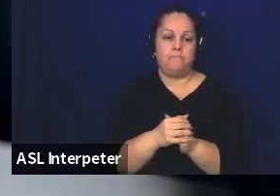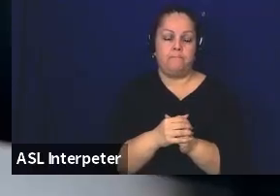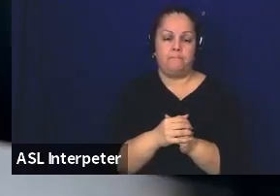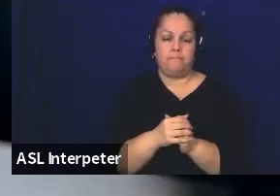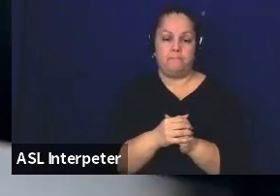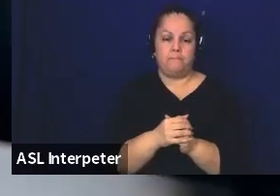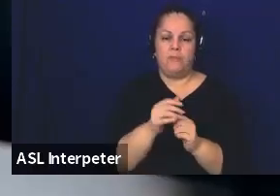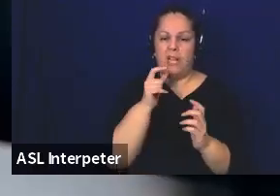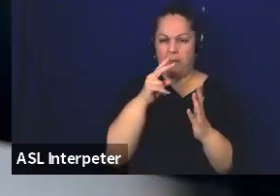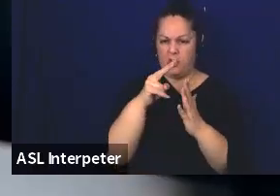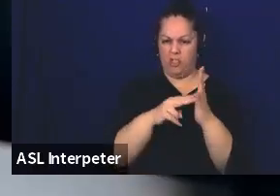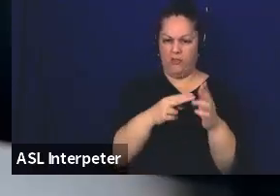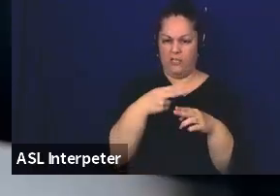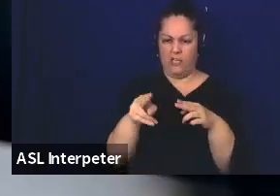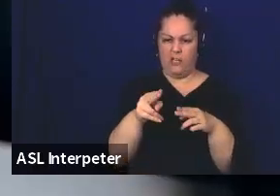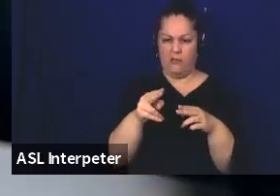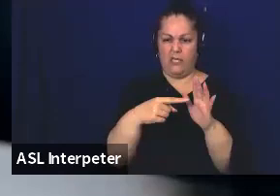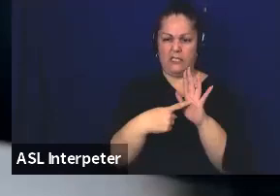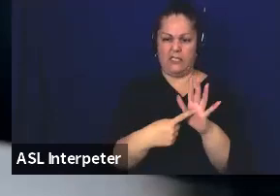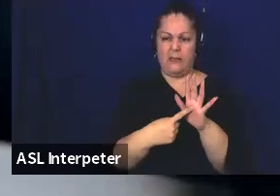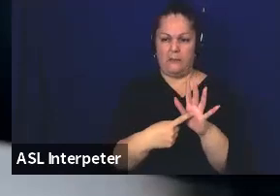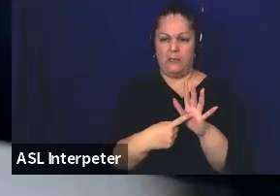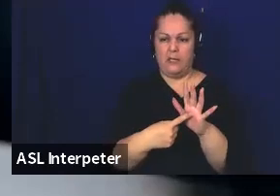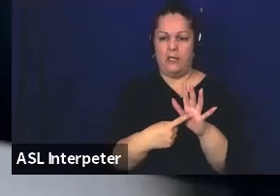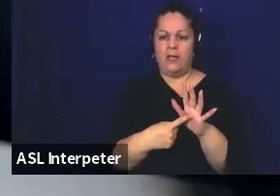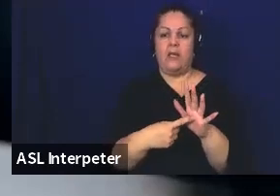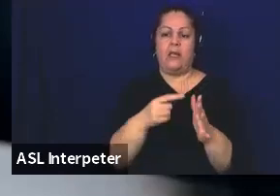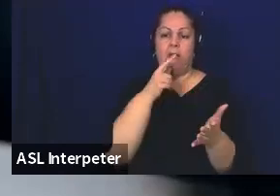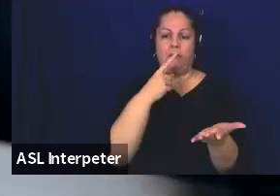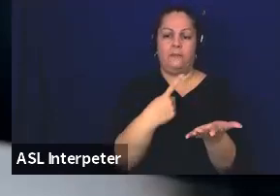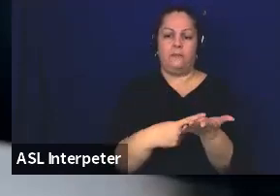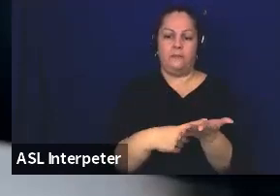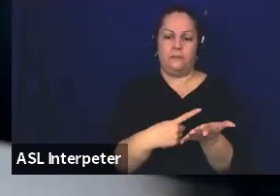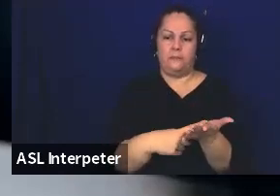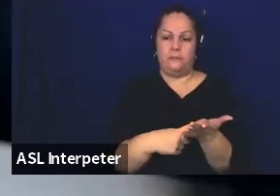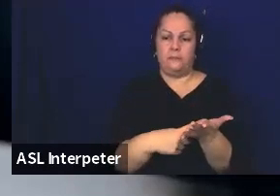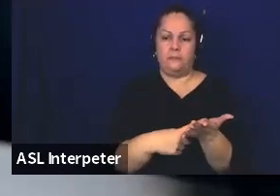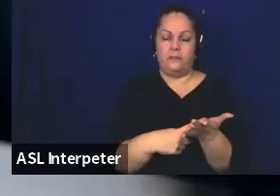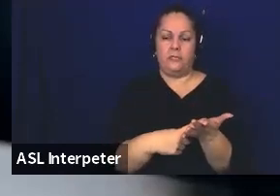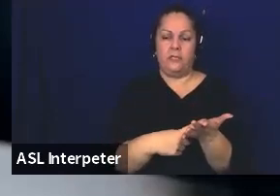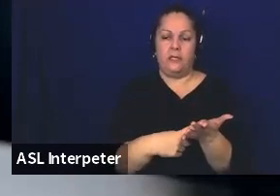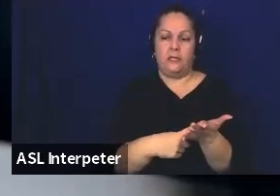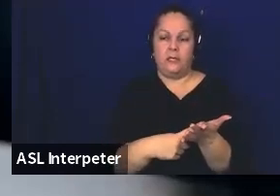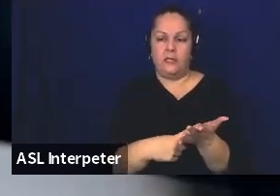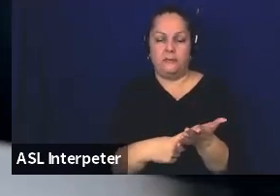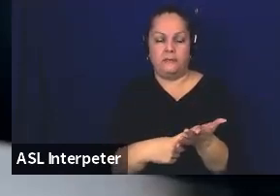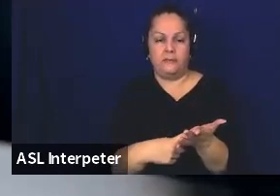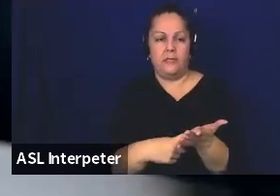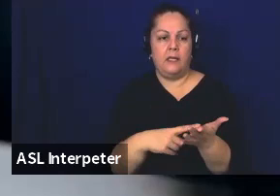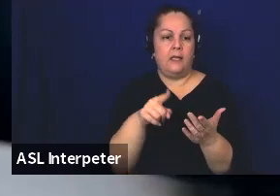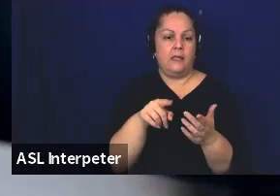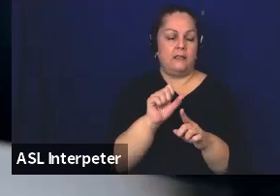So I'm going to read a quick case example, and then we're going to talk through how best to approach this sort of